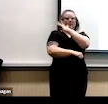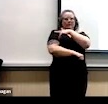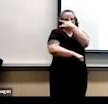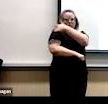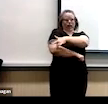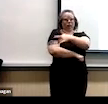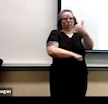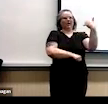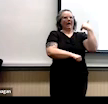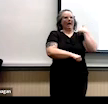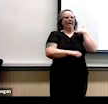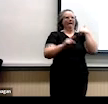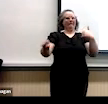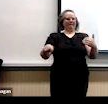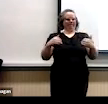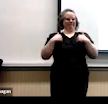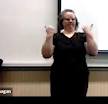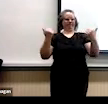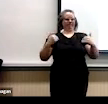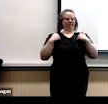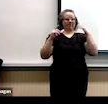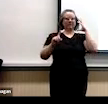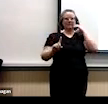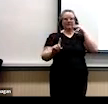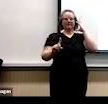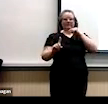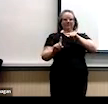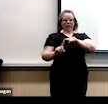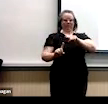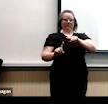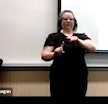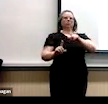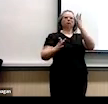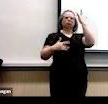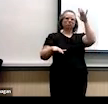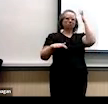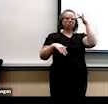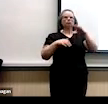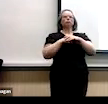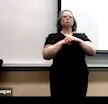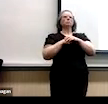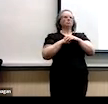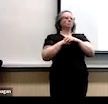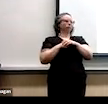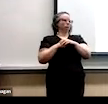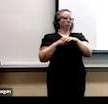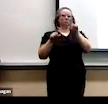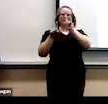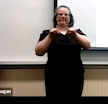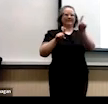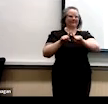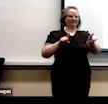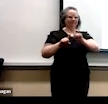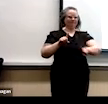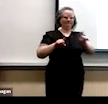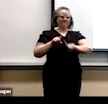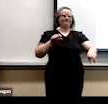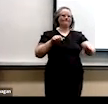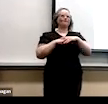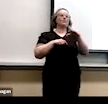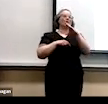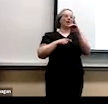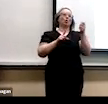others. And she also, as a physiatrist, does EMG studies for us, which we